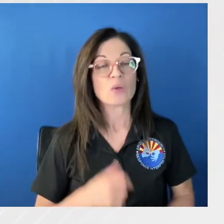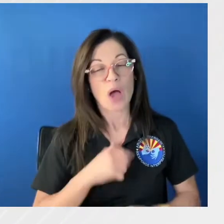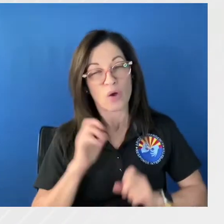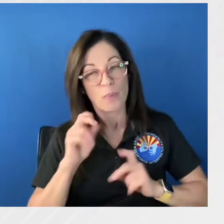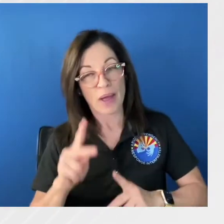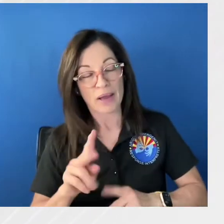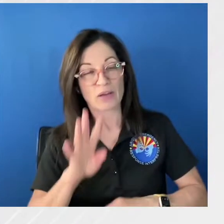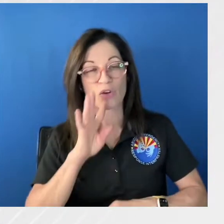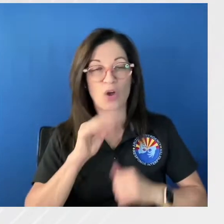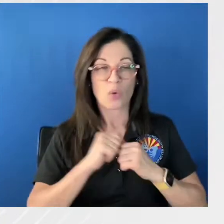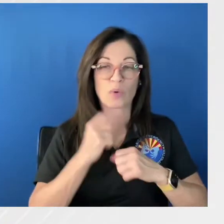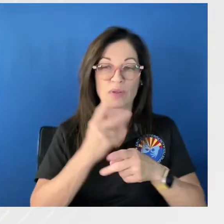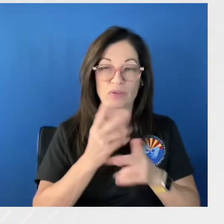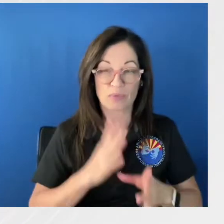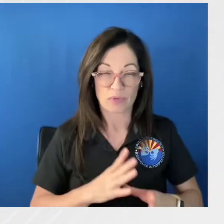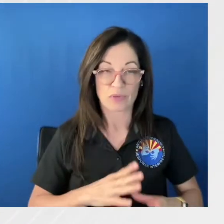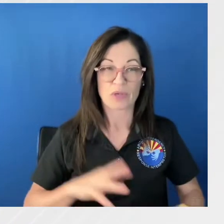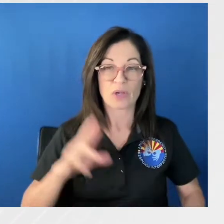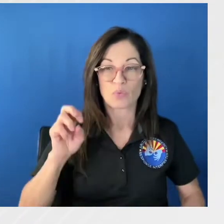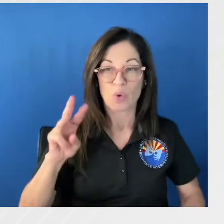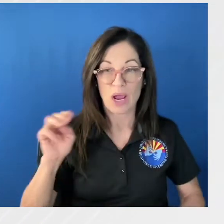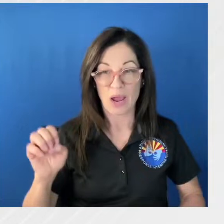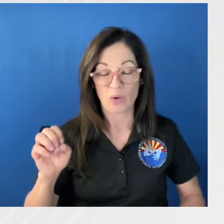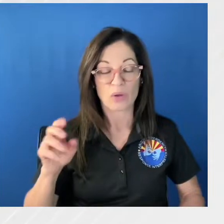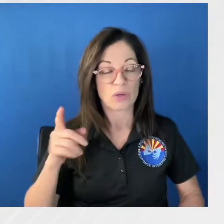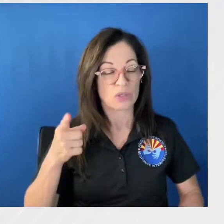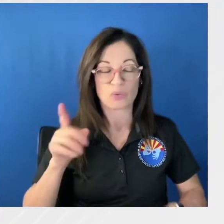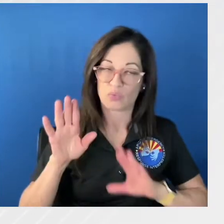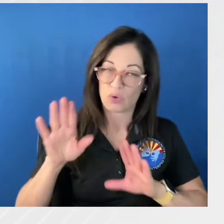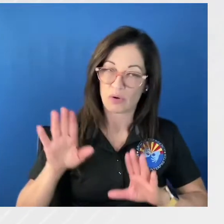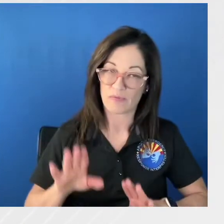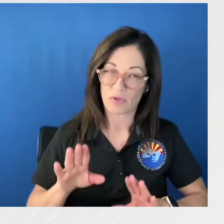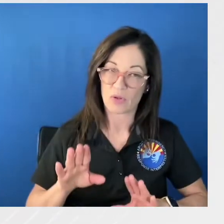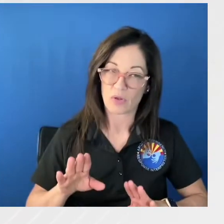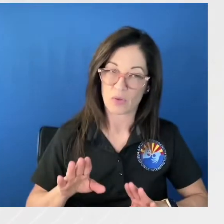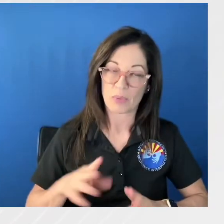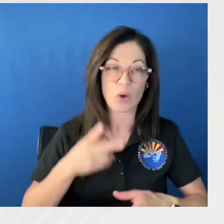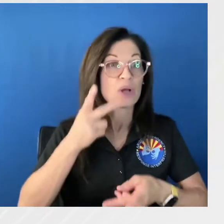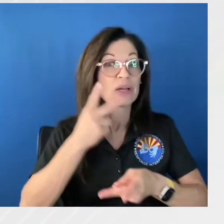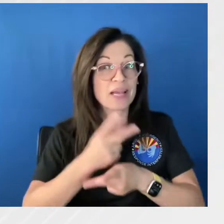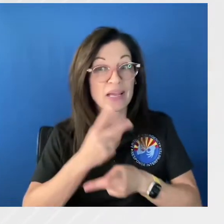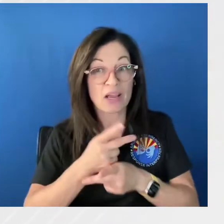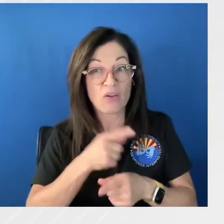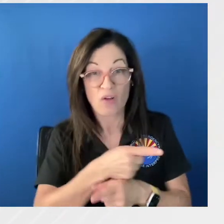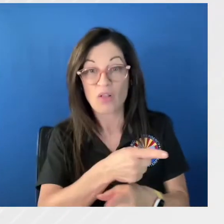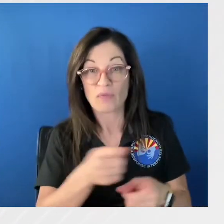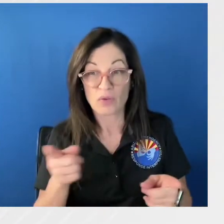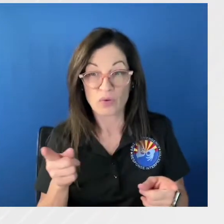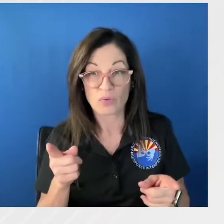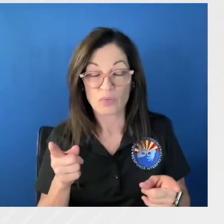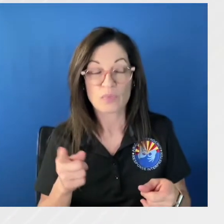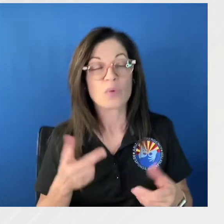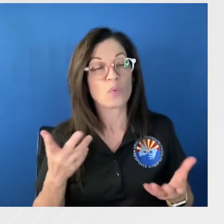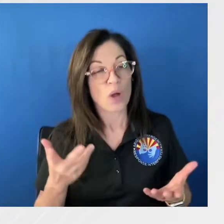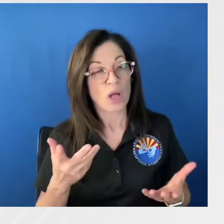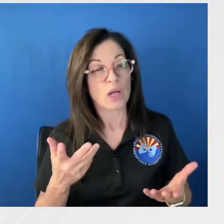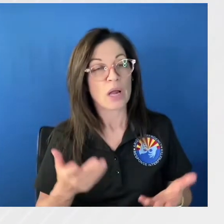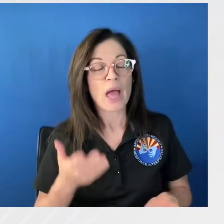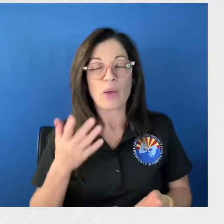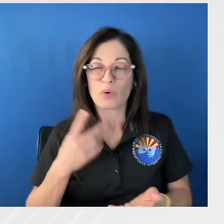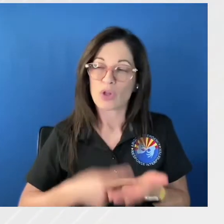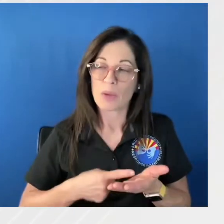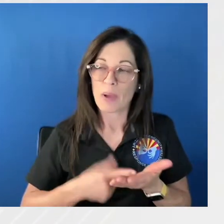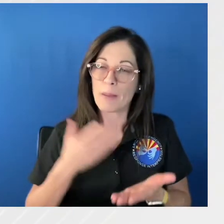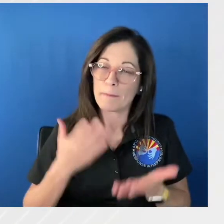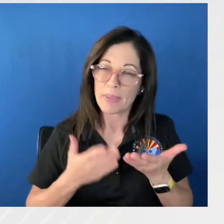Supervisor Rao tonight about, and she's wonderful in terms of taking care of all of you. is talk about maybe we need to come up in the